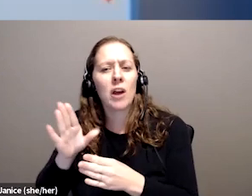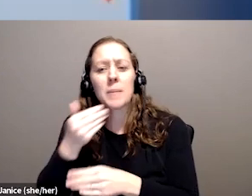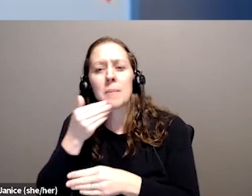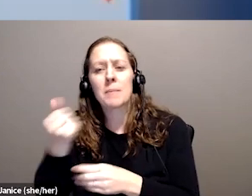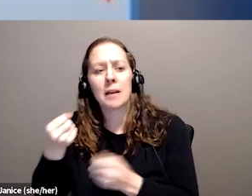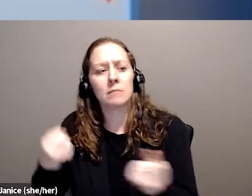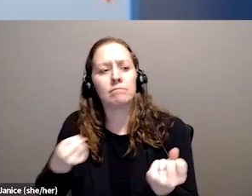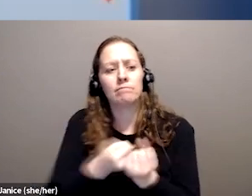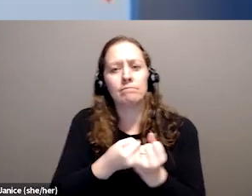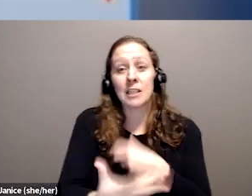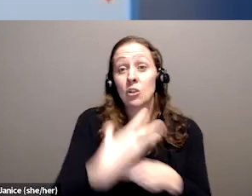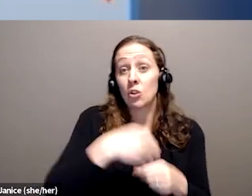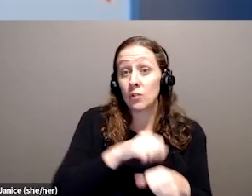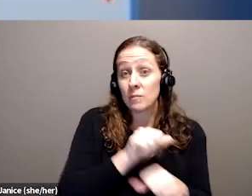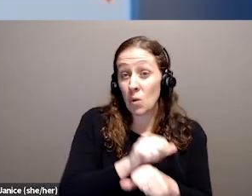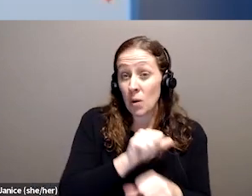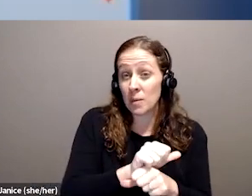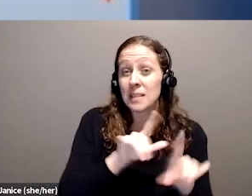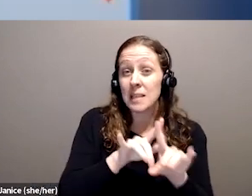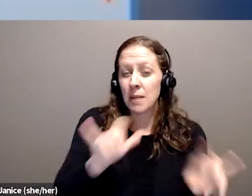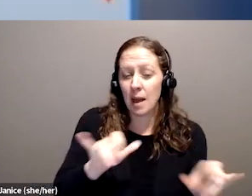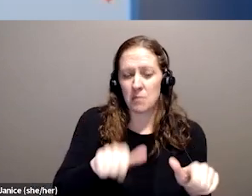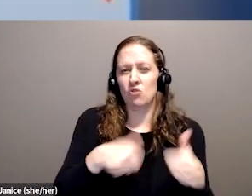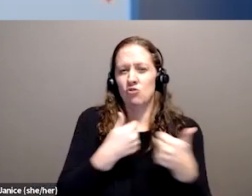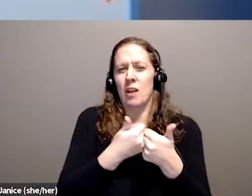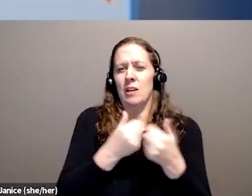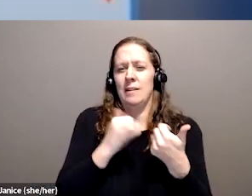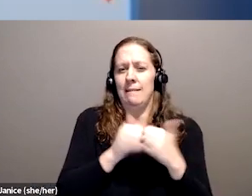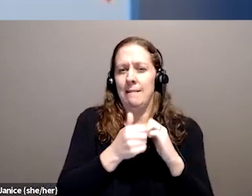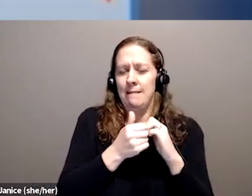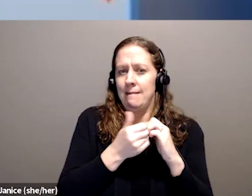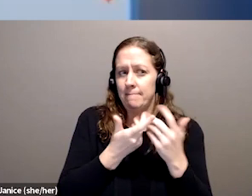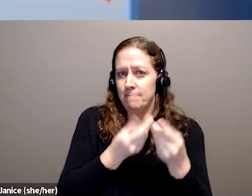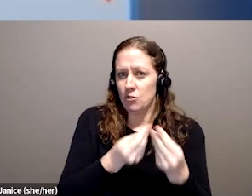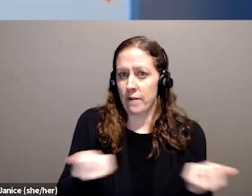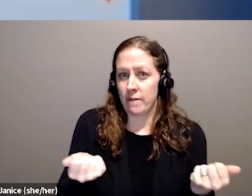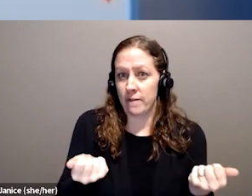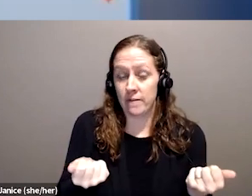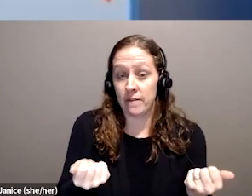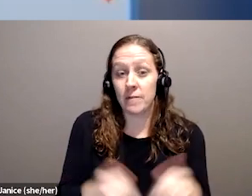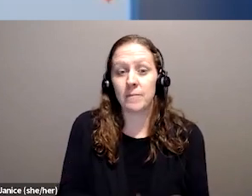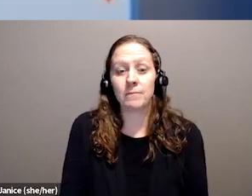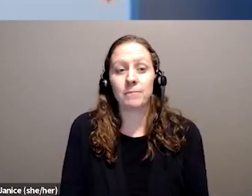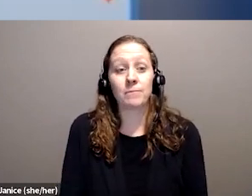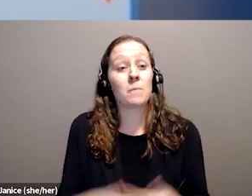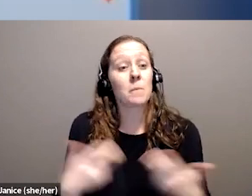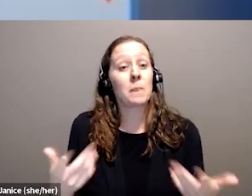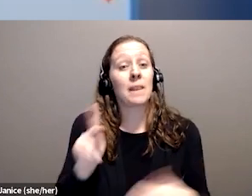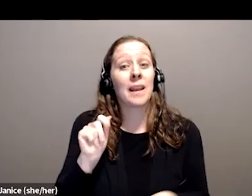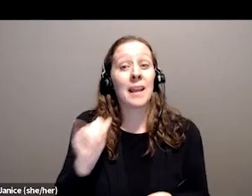inclusive employment and address challenge areas. So with that, Kate, over to